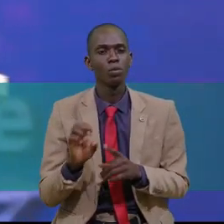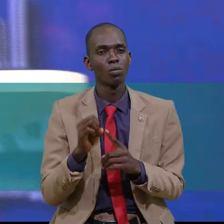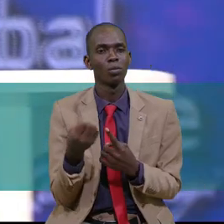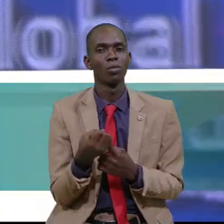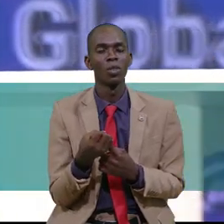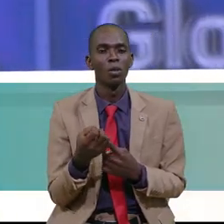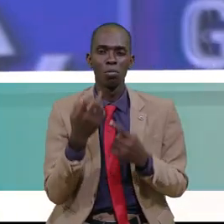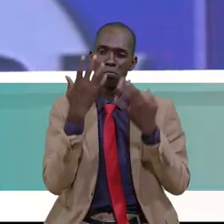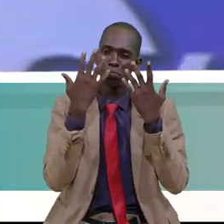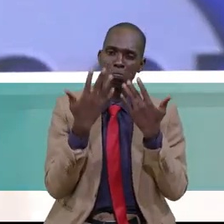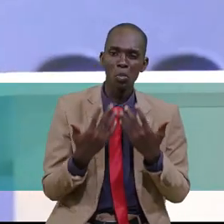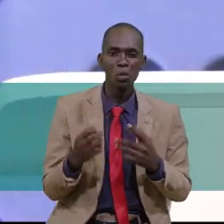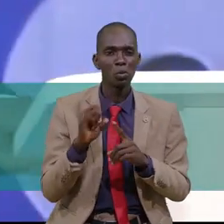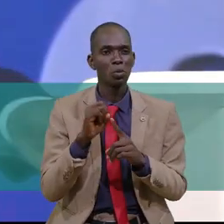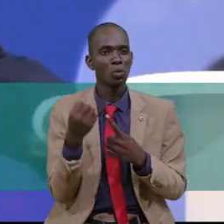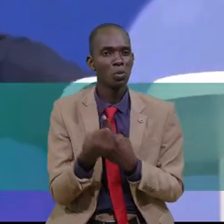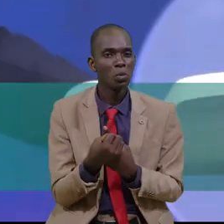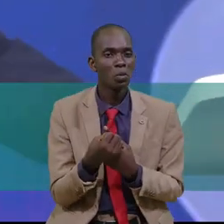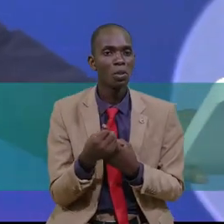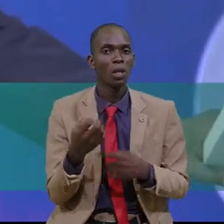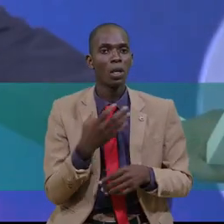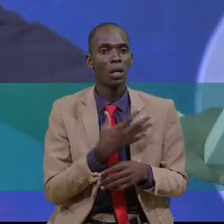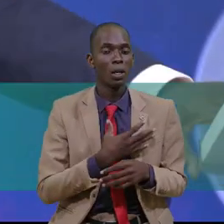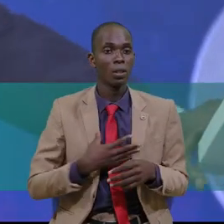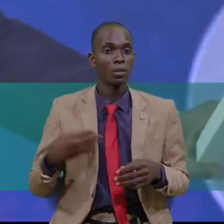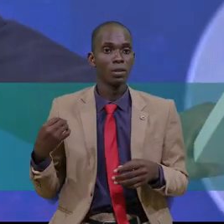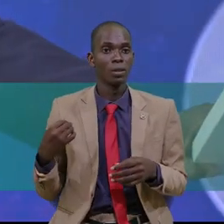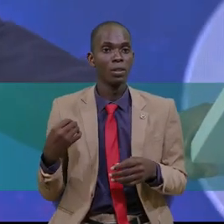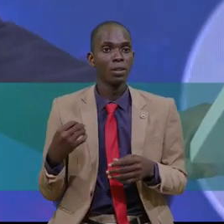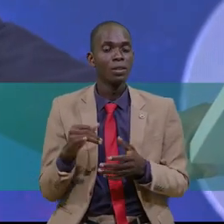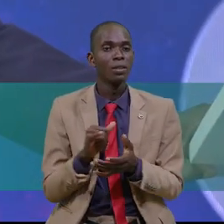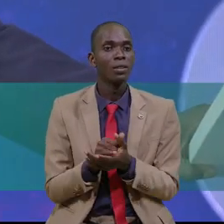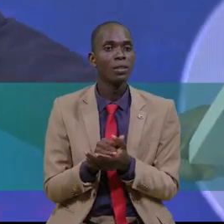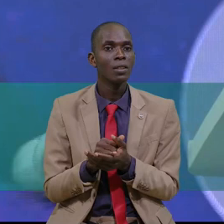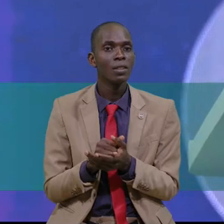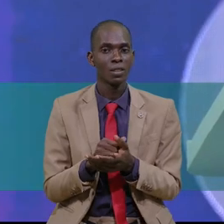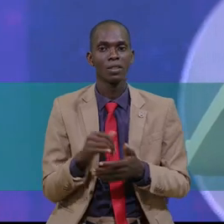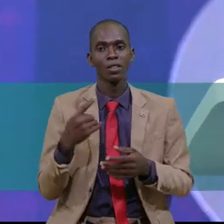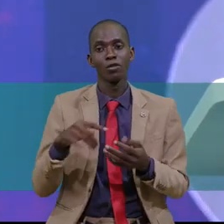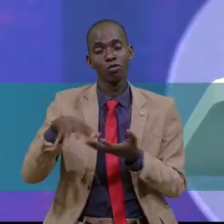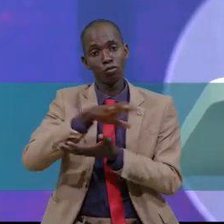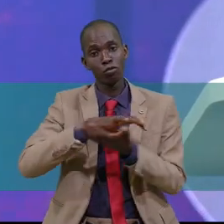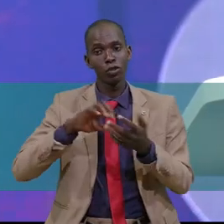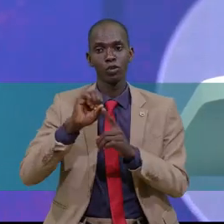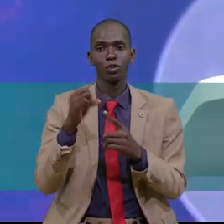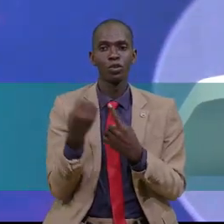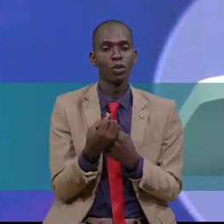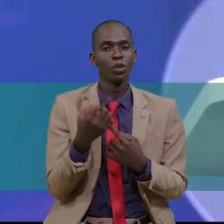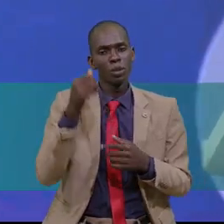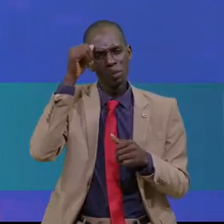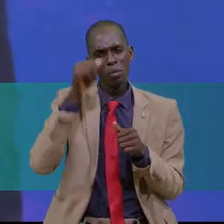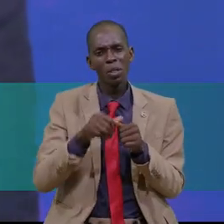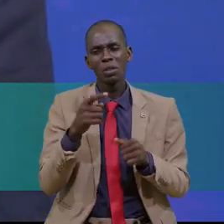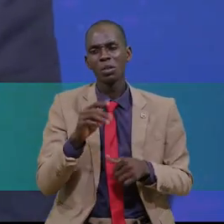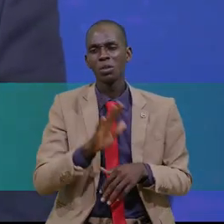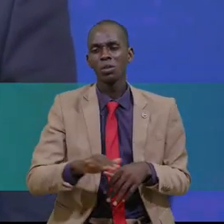then we're talking about exhortation against empty service. You remember the children of Israel?